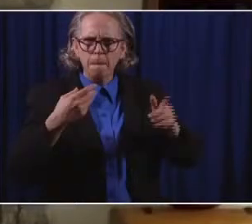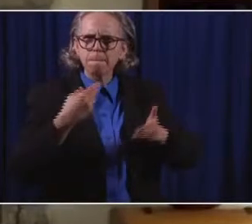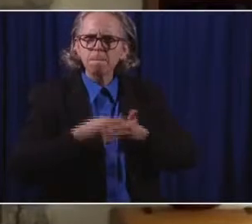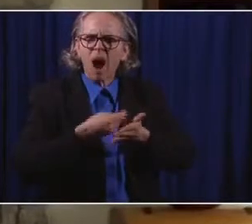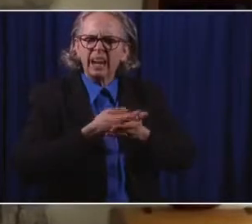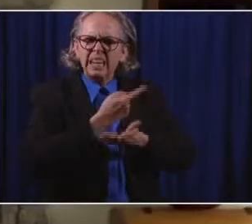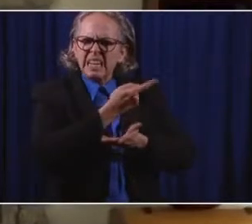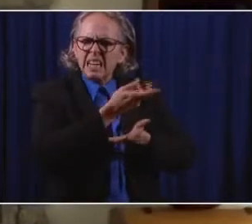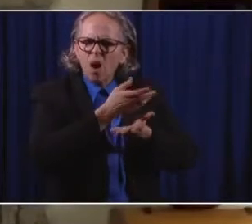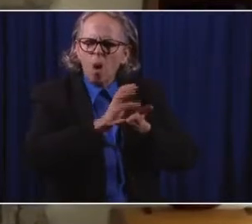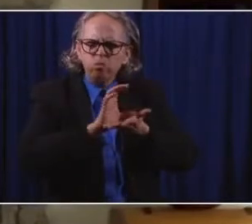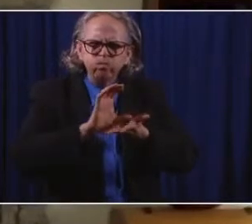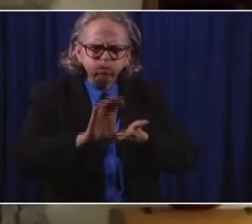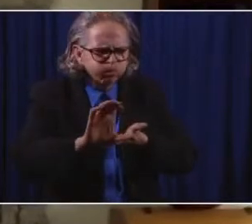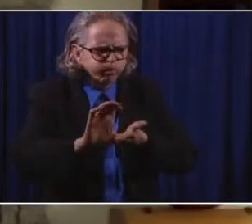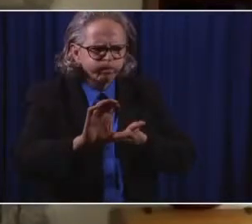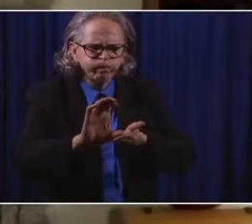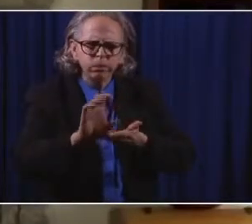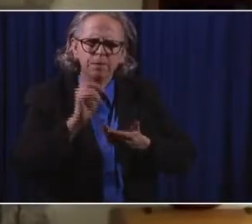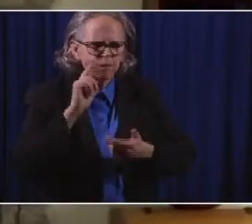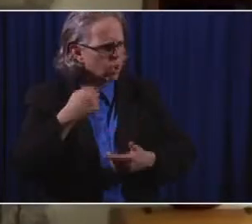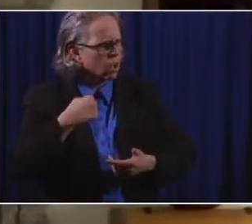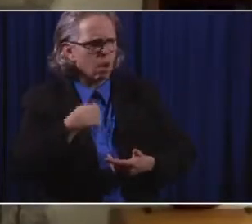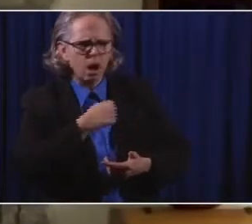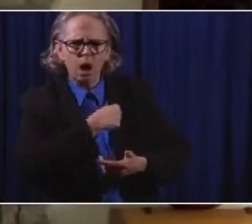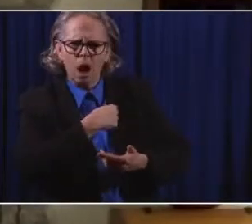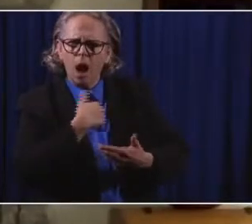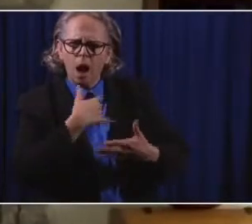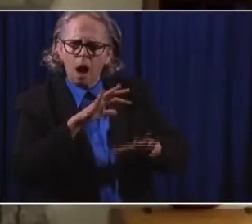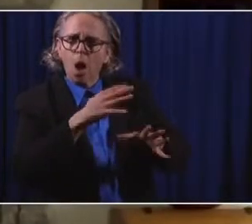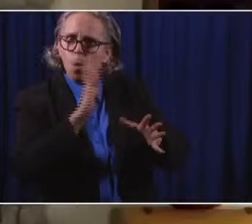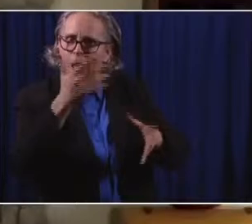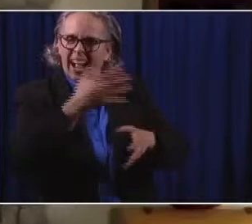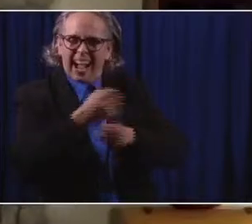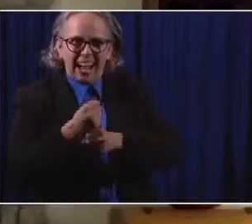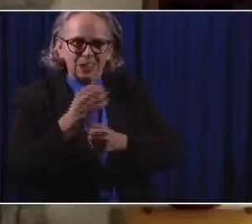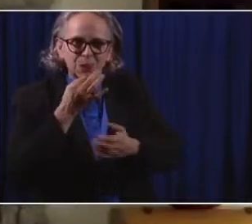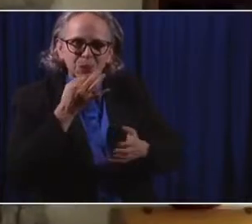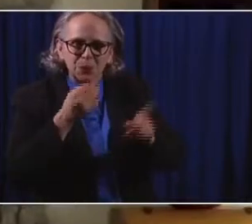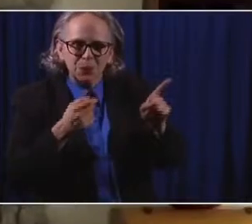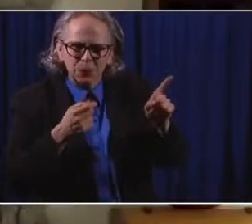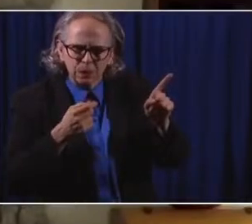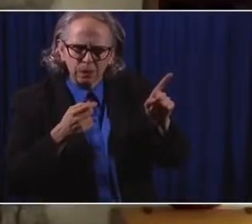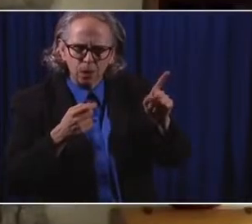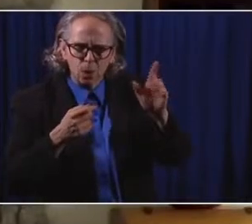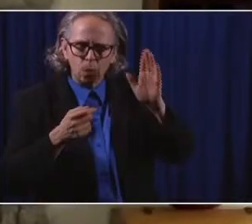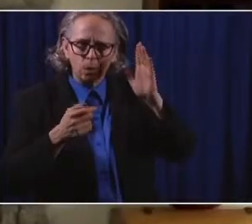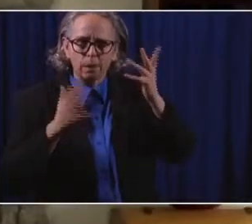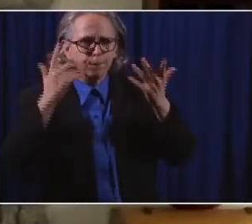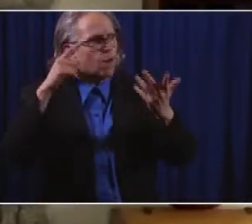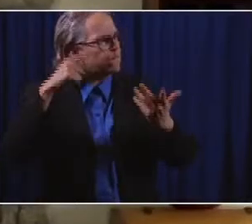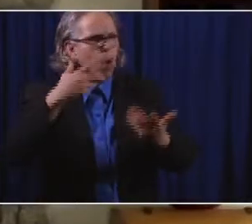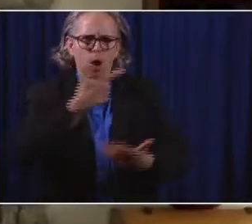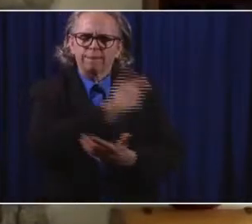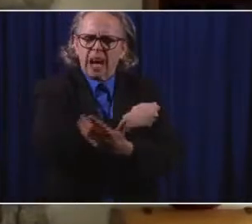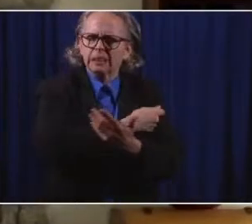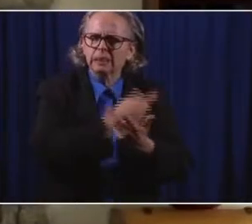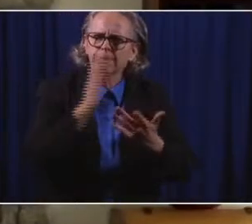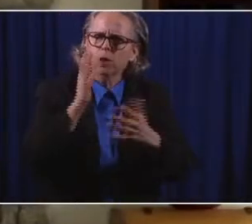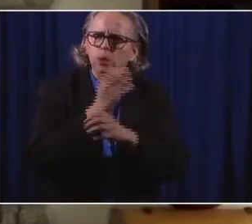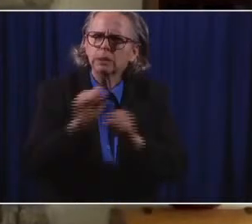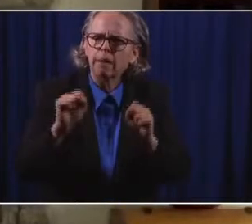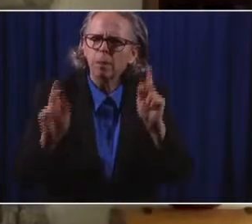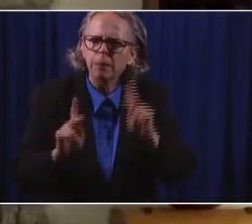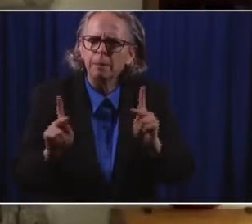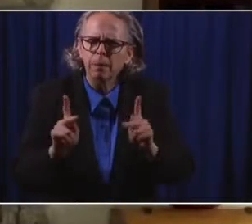vaccine, and the cavalry is coming to the rescue, or whatever your analogy you want to have. So there's hope out